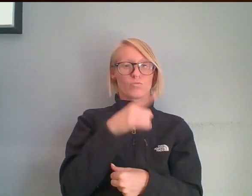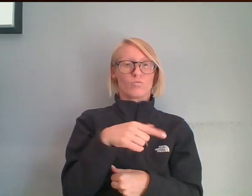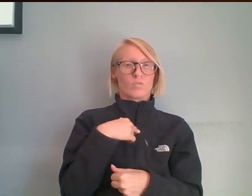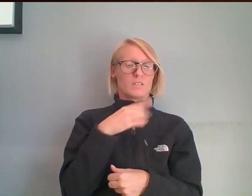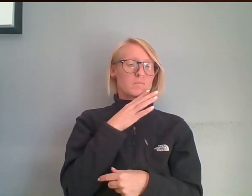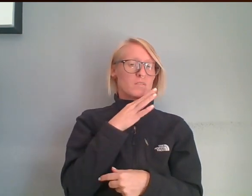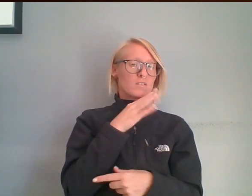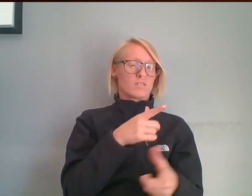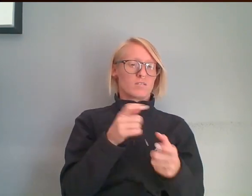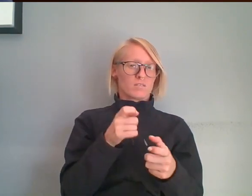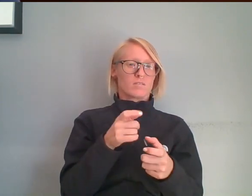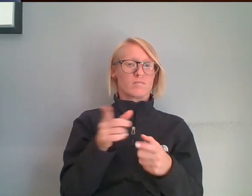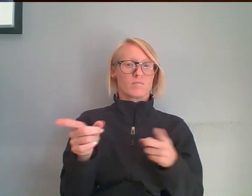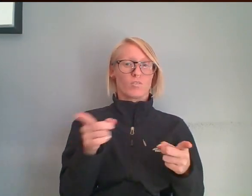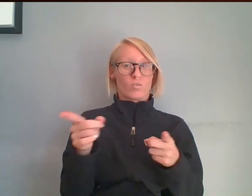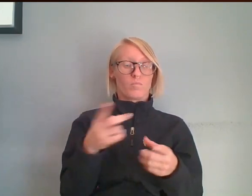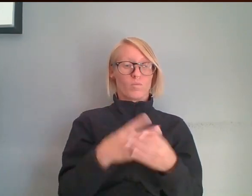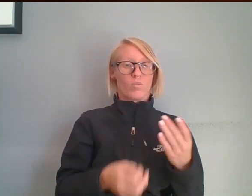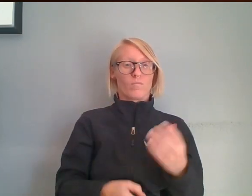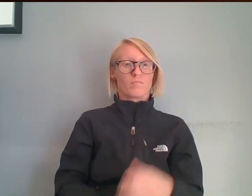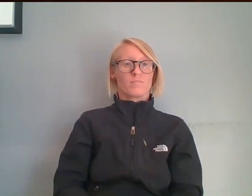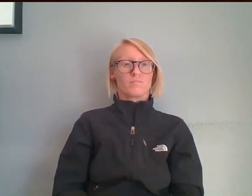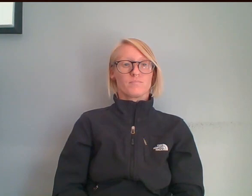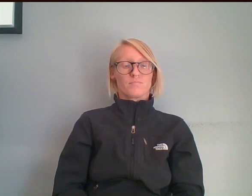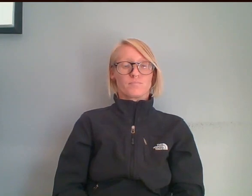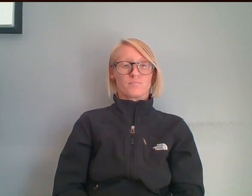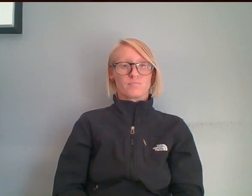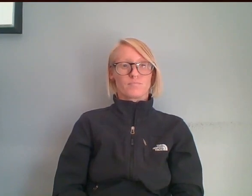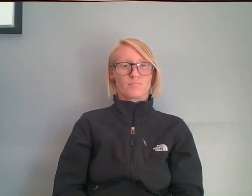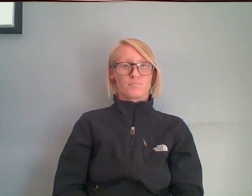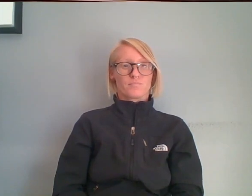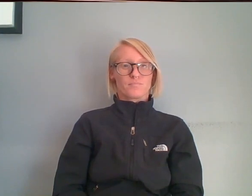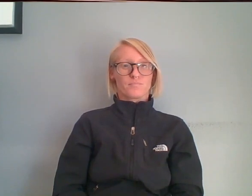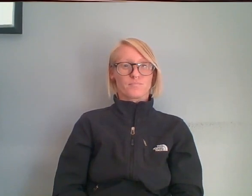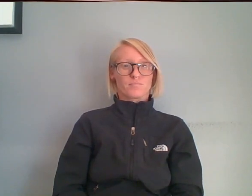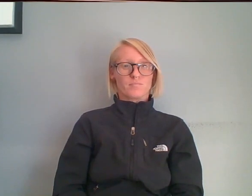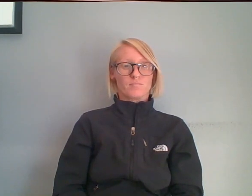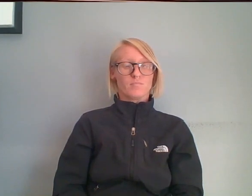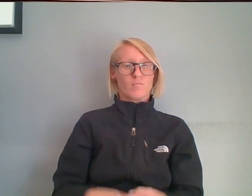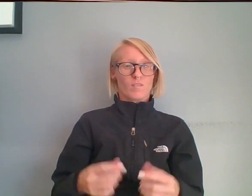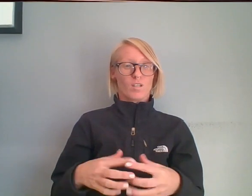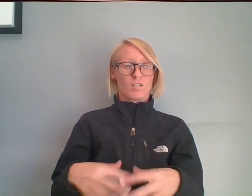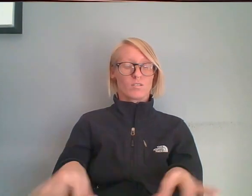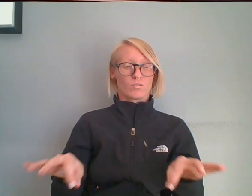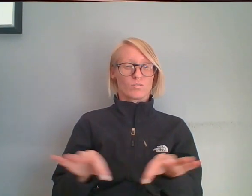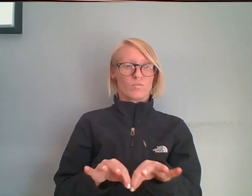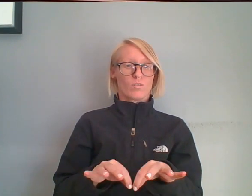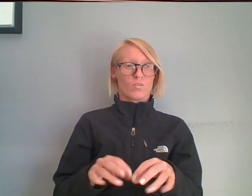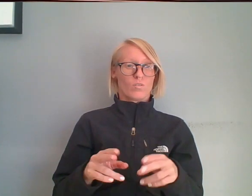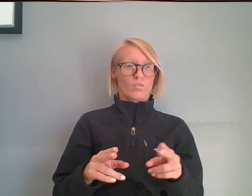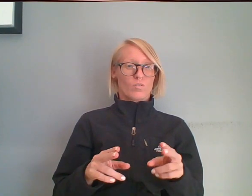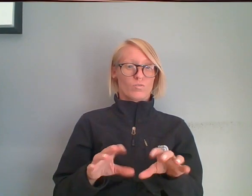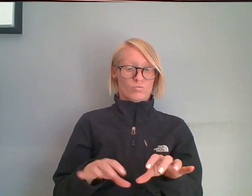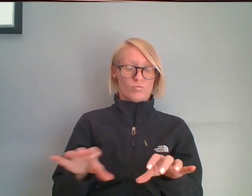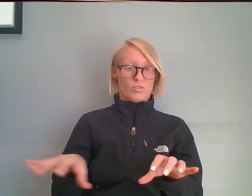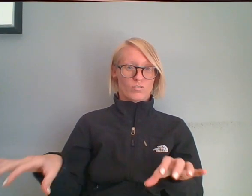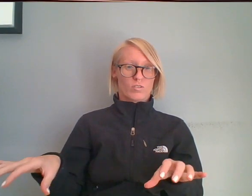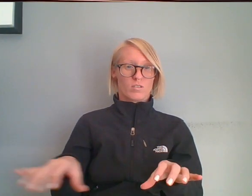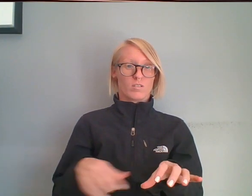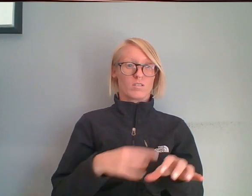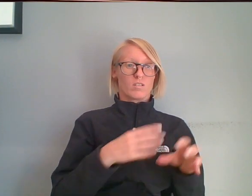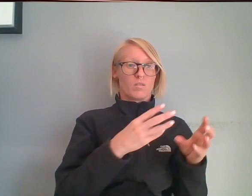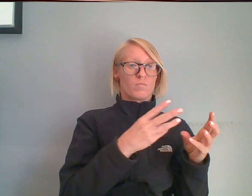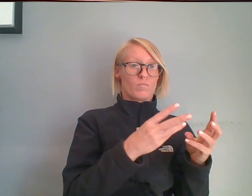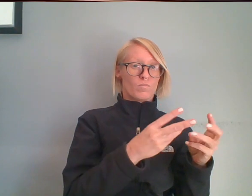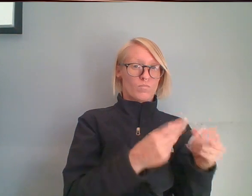So let me introduce you to 2 useful structures. The first useful structure you have probably heard or used in some incarnation. It is the problem,